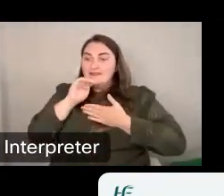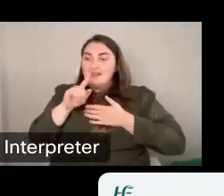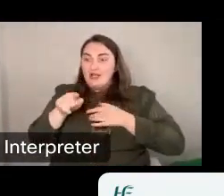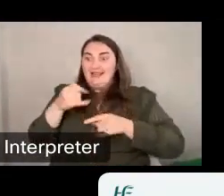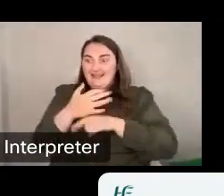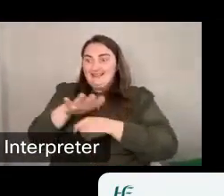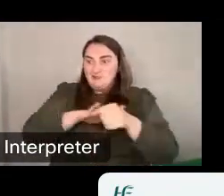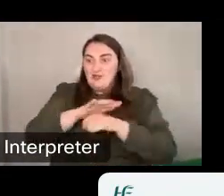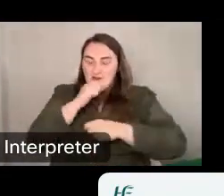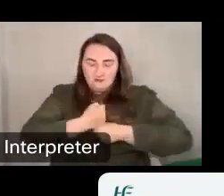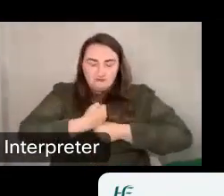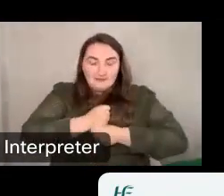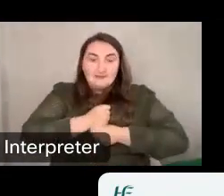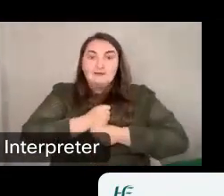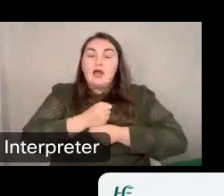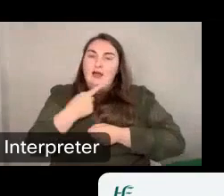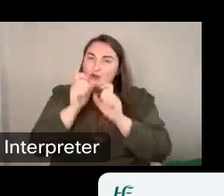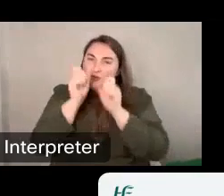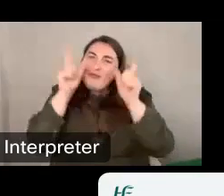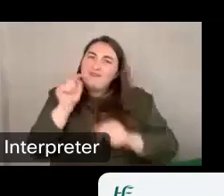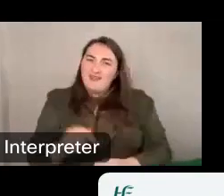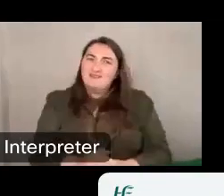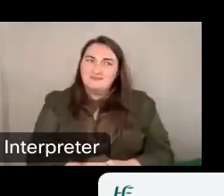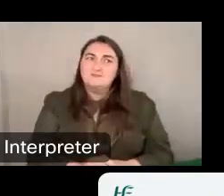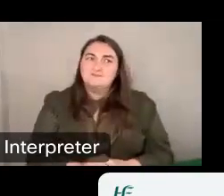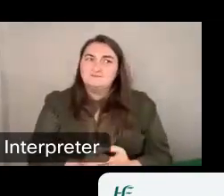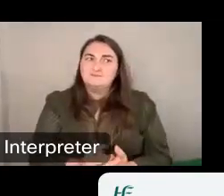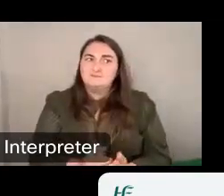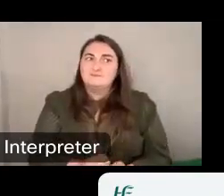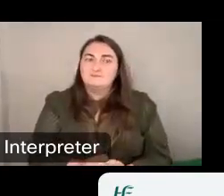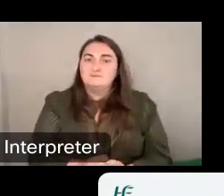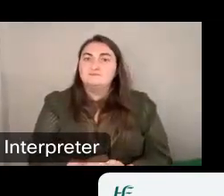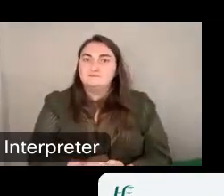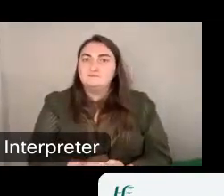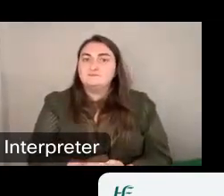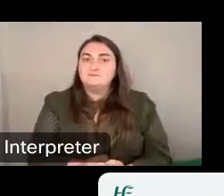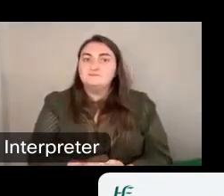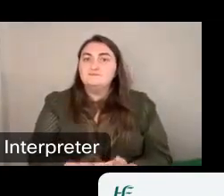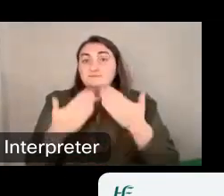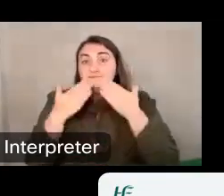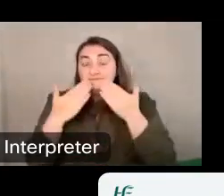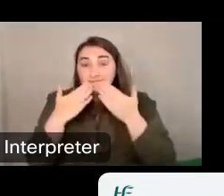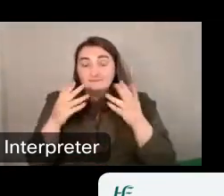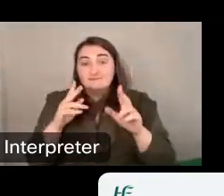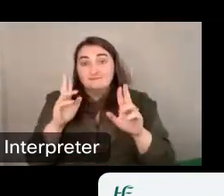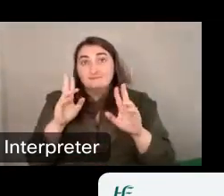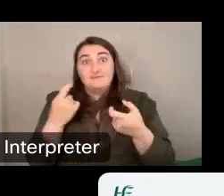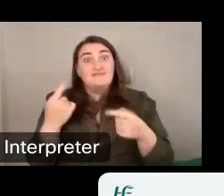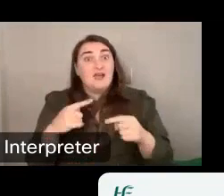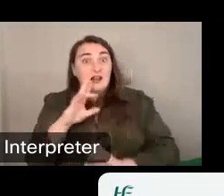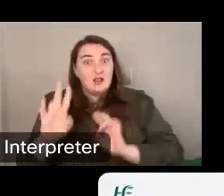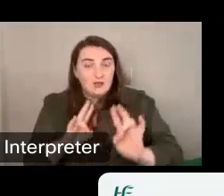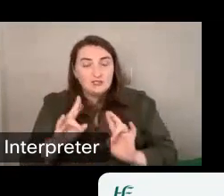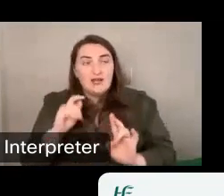situation of stress or distress, and we're aware of that. Thank you. And final question, and I think